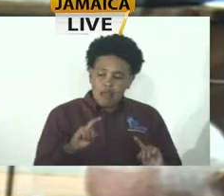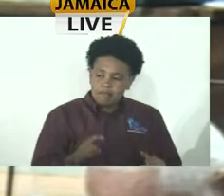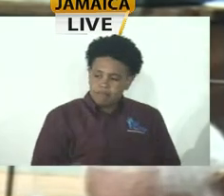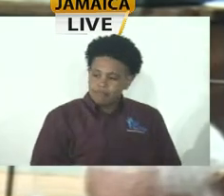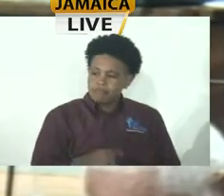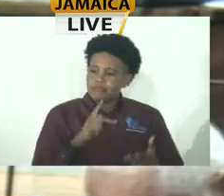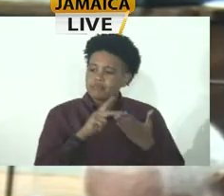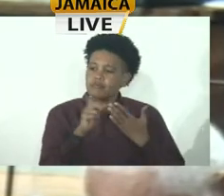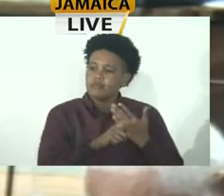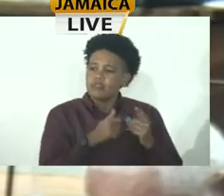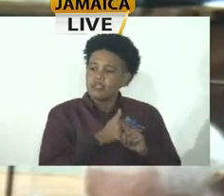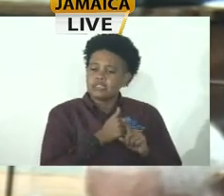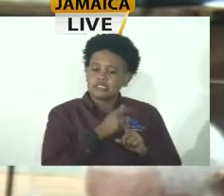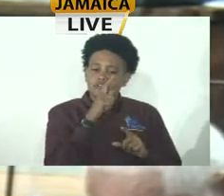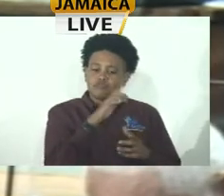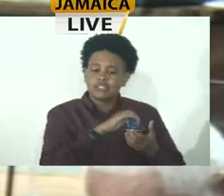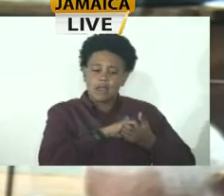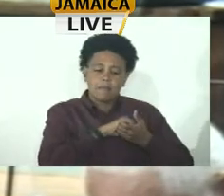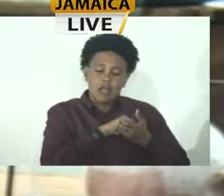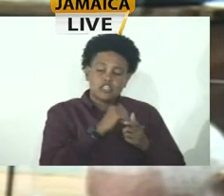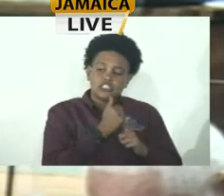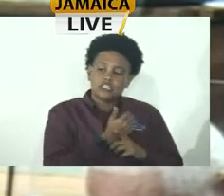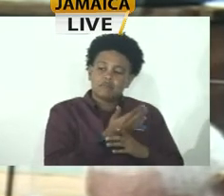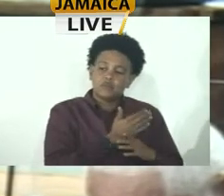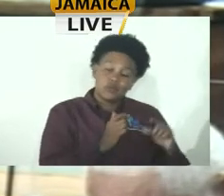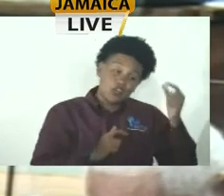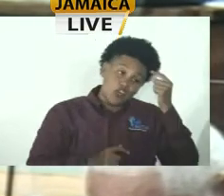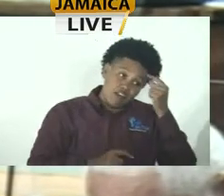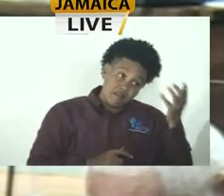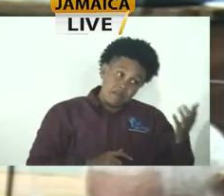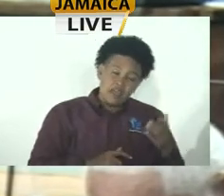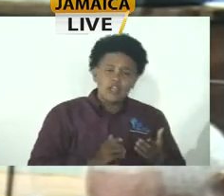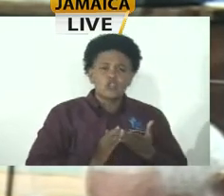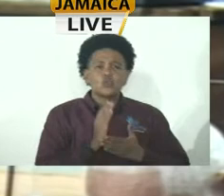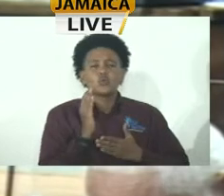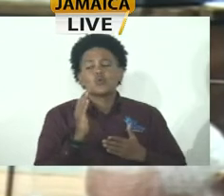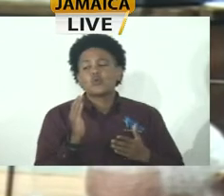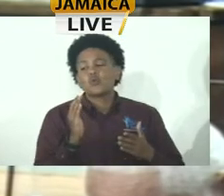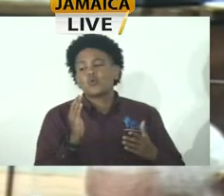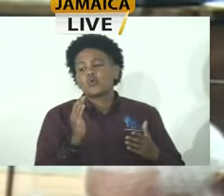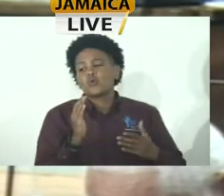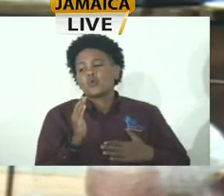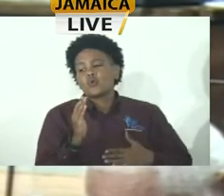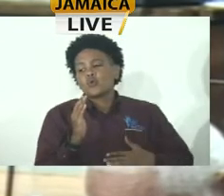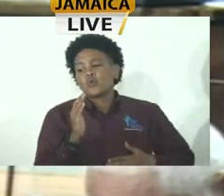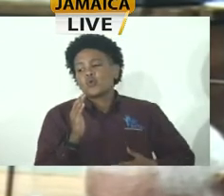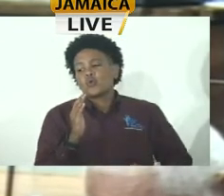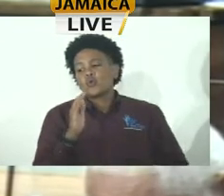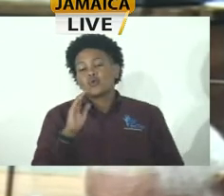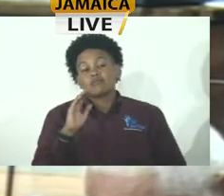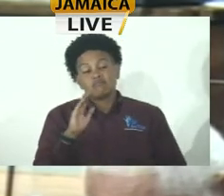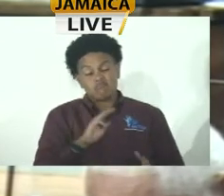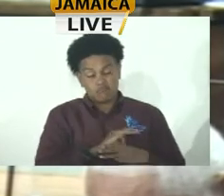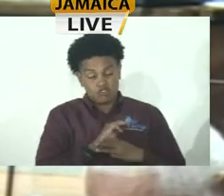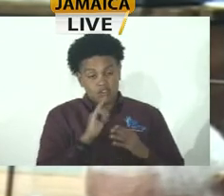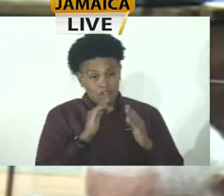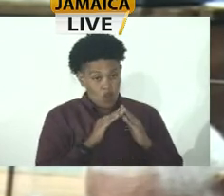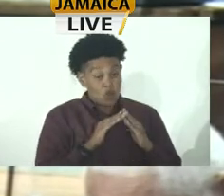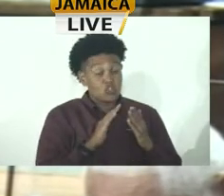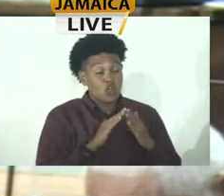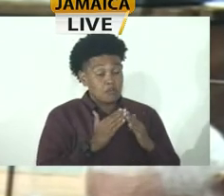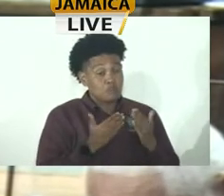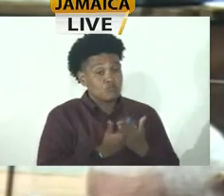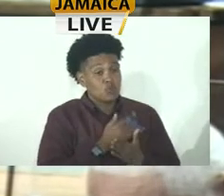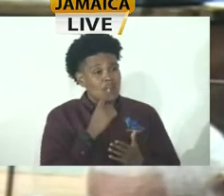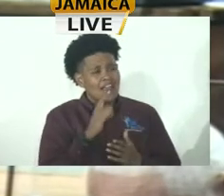program is a partnership between the government through a muric the ministry of housing urban renewal environment and climate